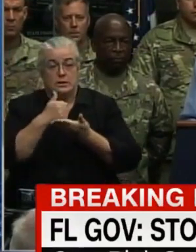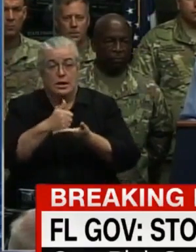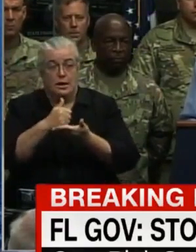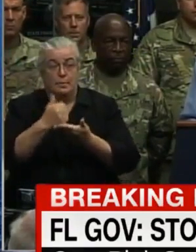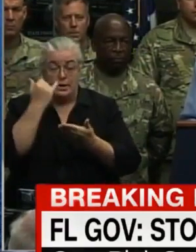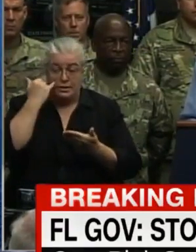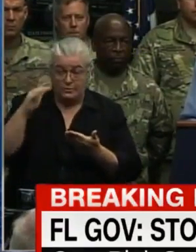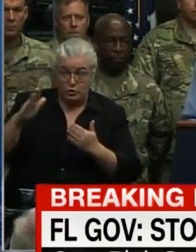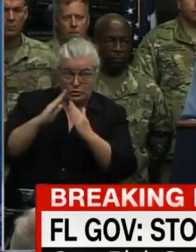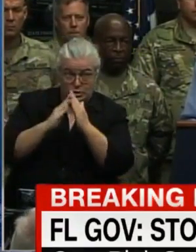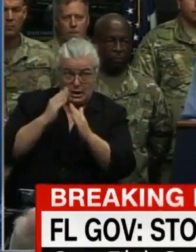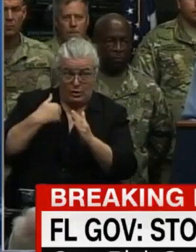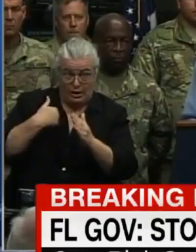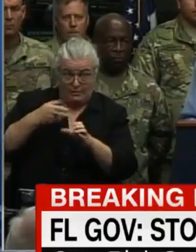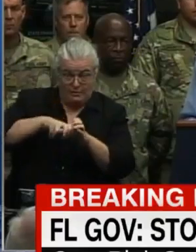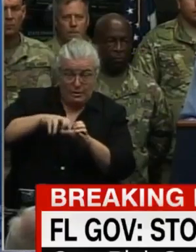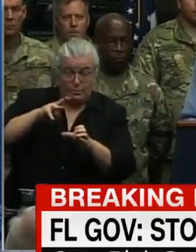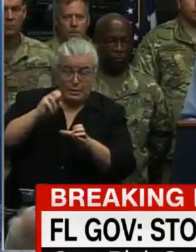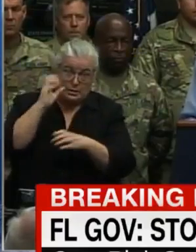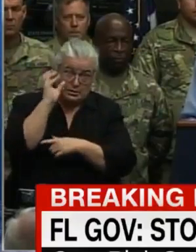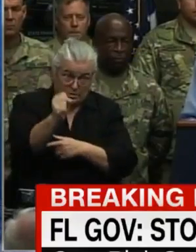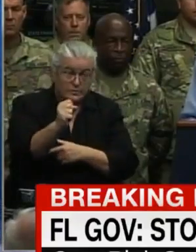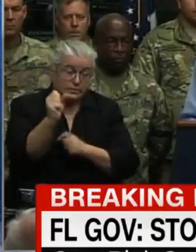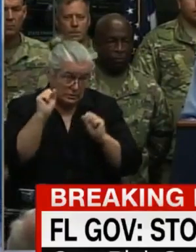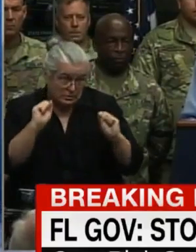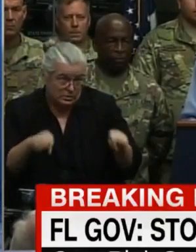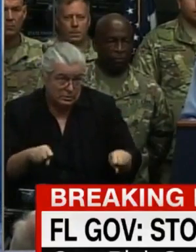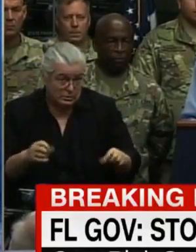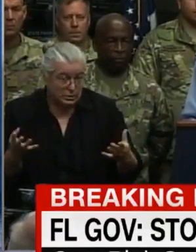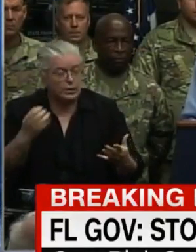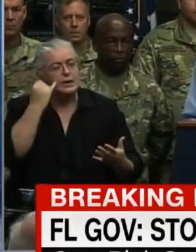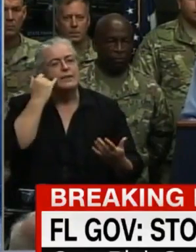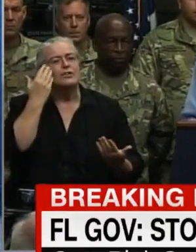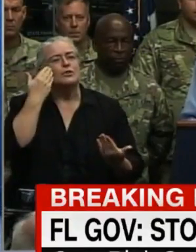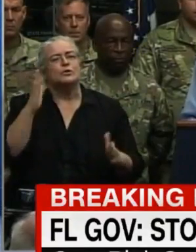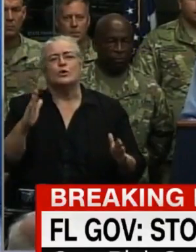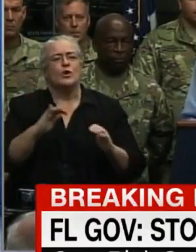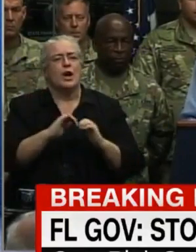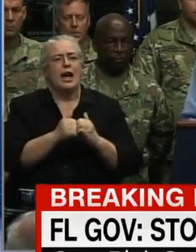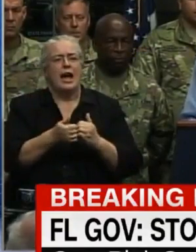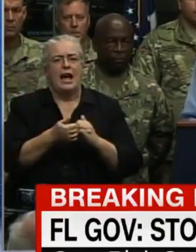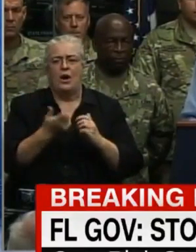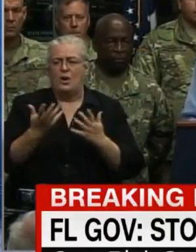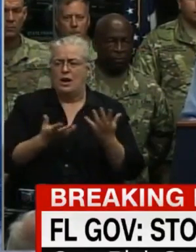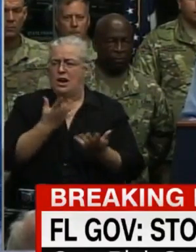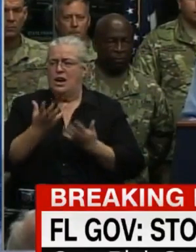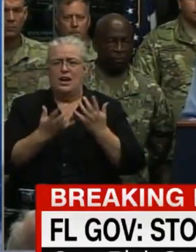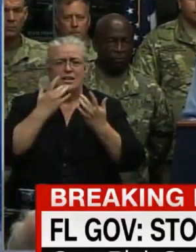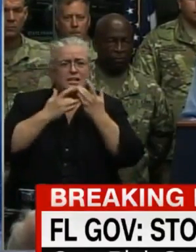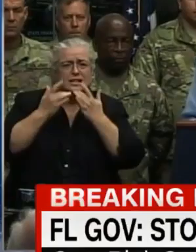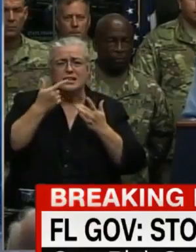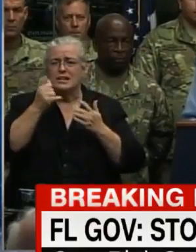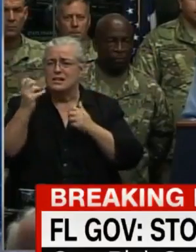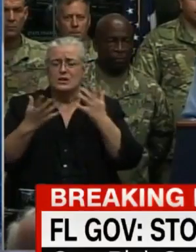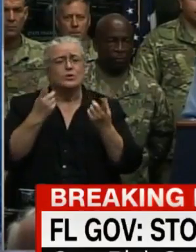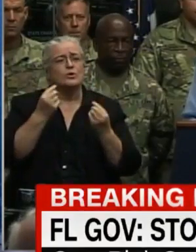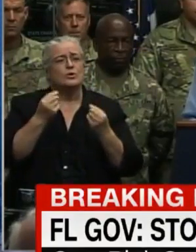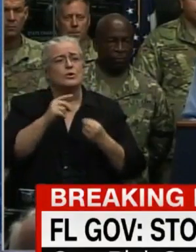take advantage of this service. If you need to leave and are unable to do so for any reason, call